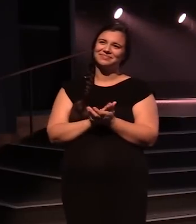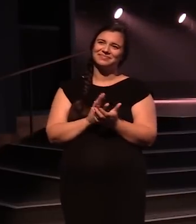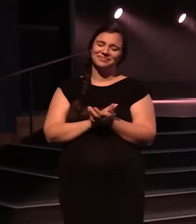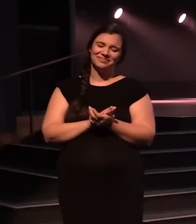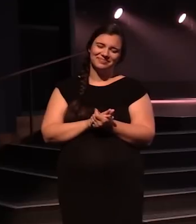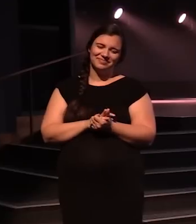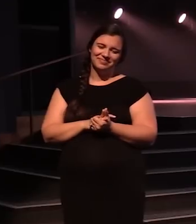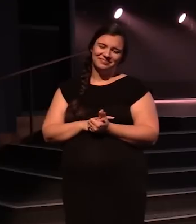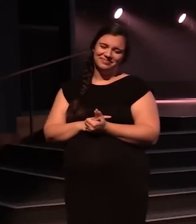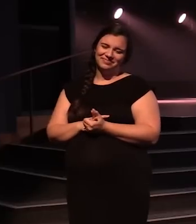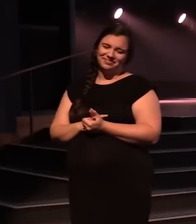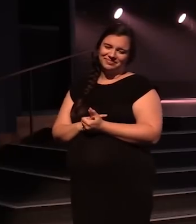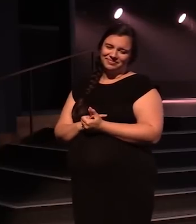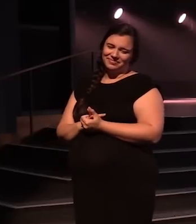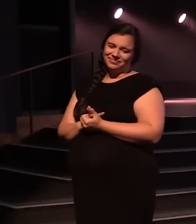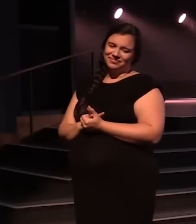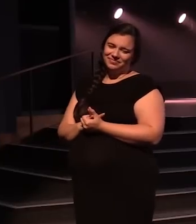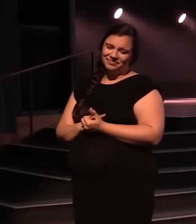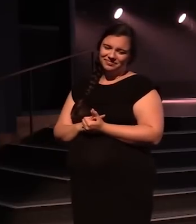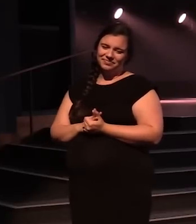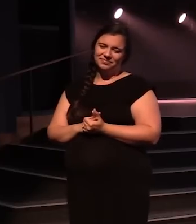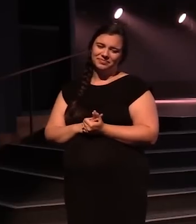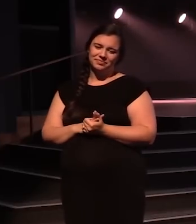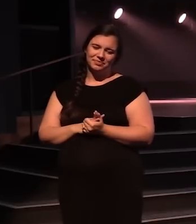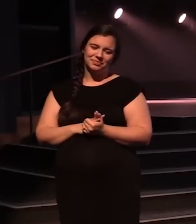Jesus. Oh, you're holy.